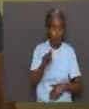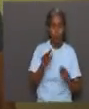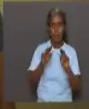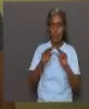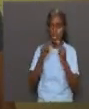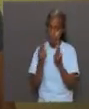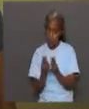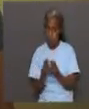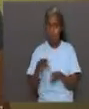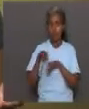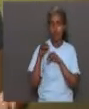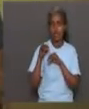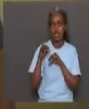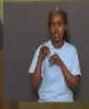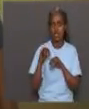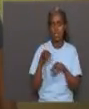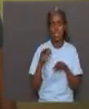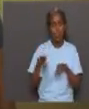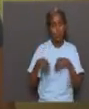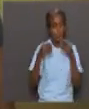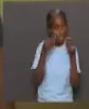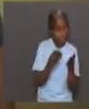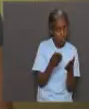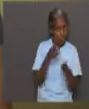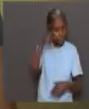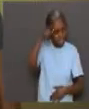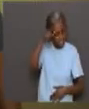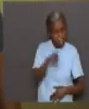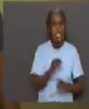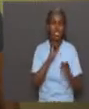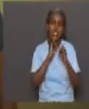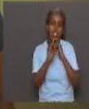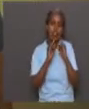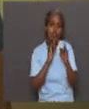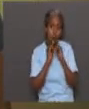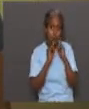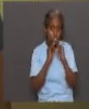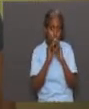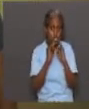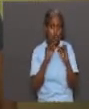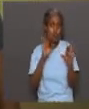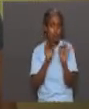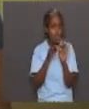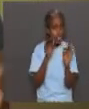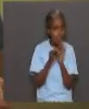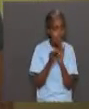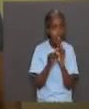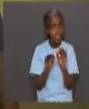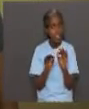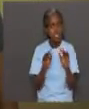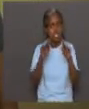groups, students. I will give you the necessary information to define a